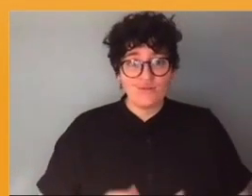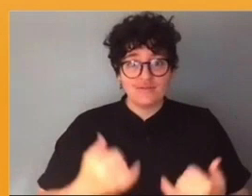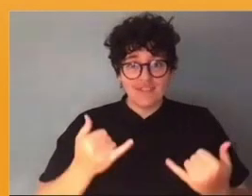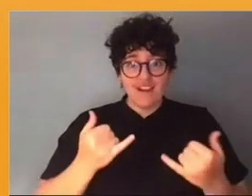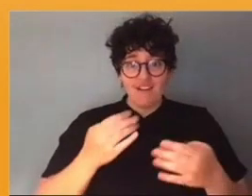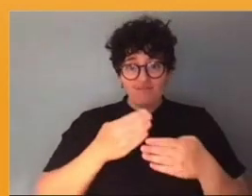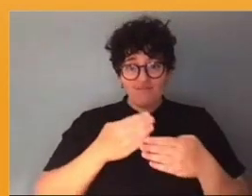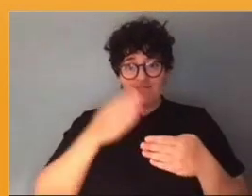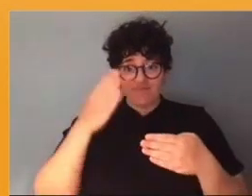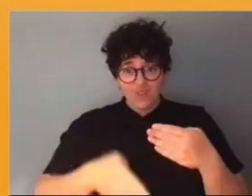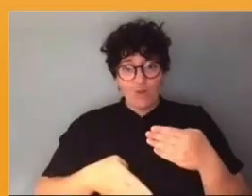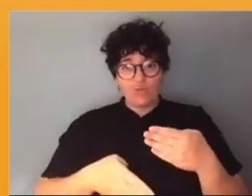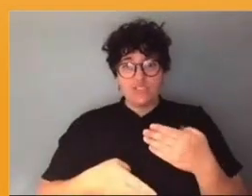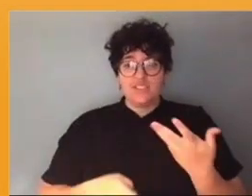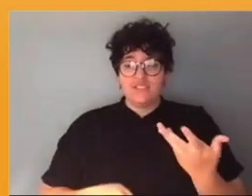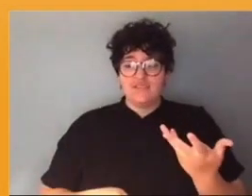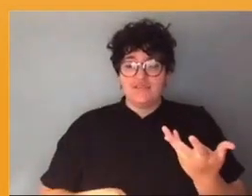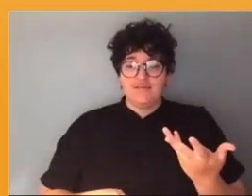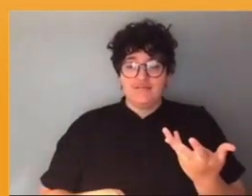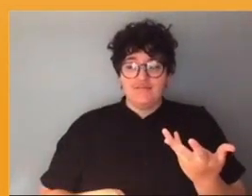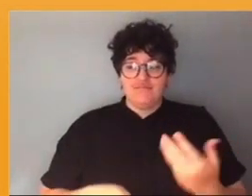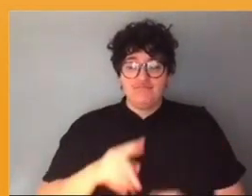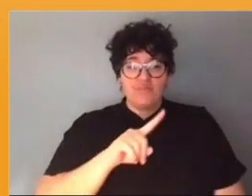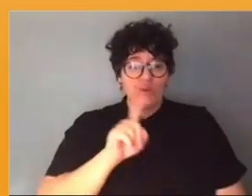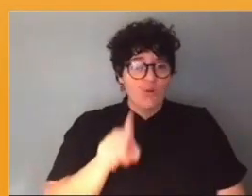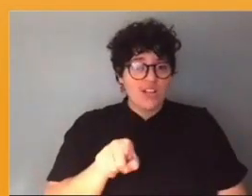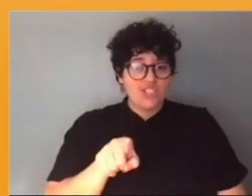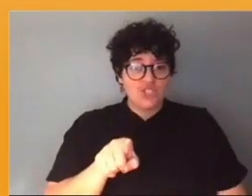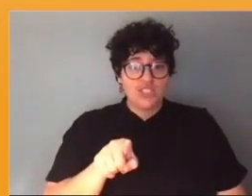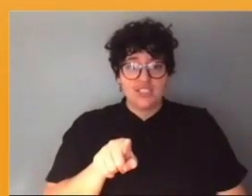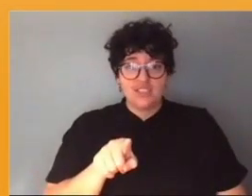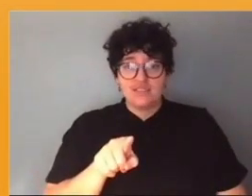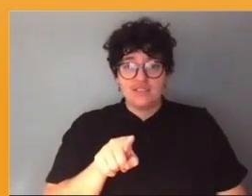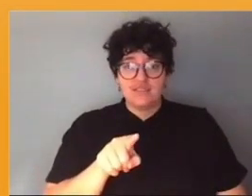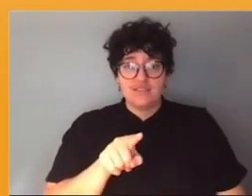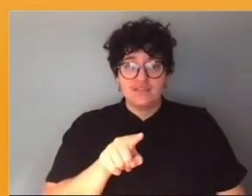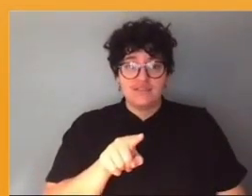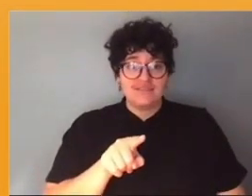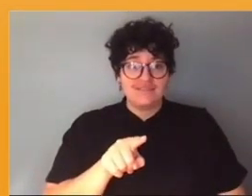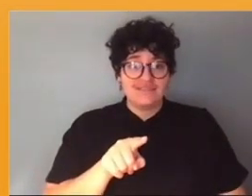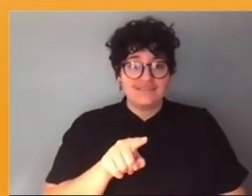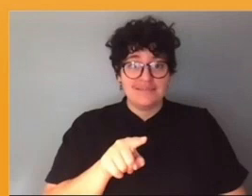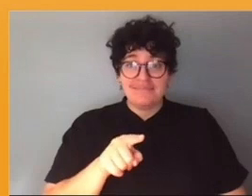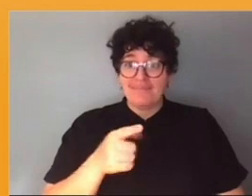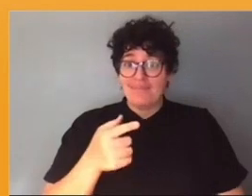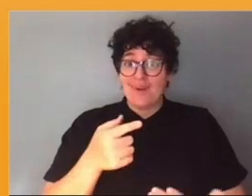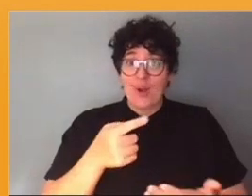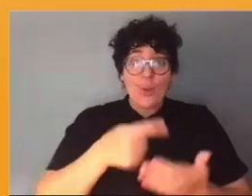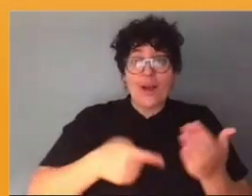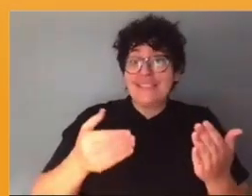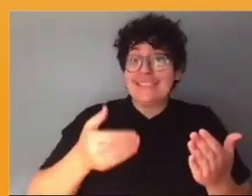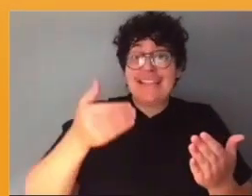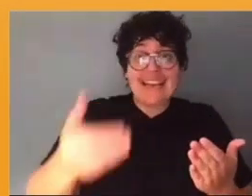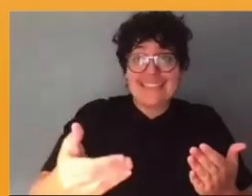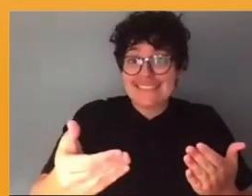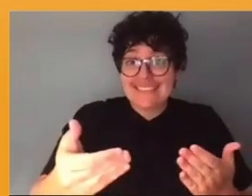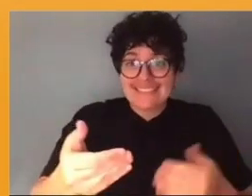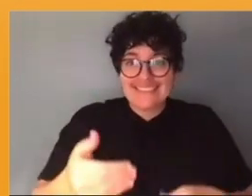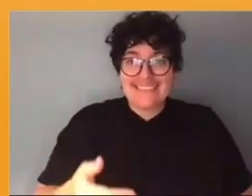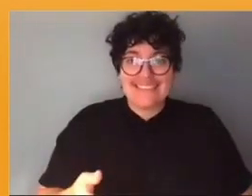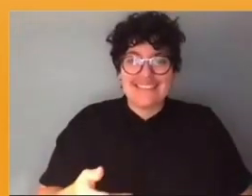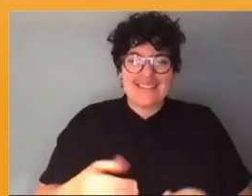about sort of a what's next question, but hopefully more interesting than your normal one.